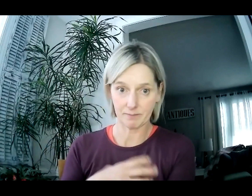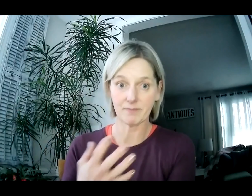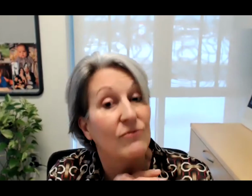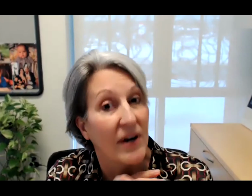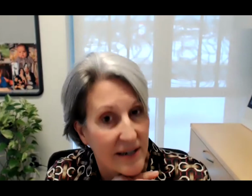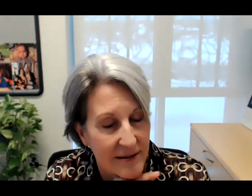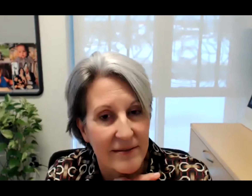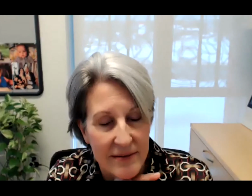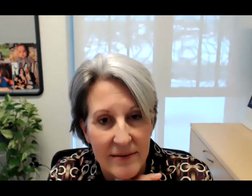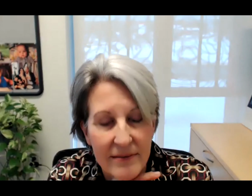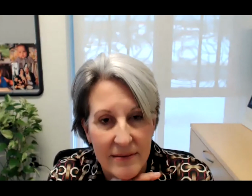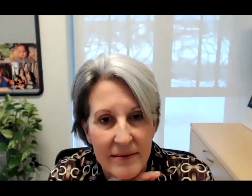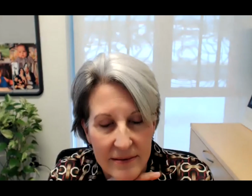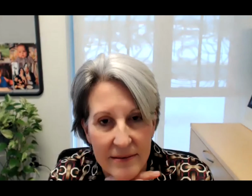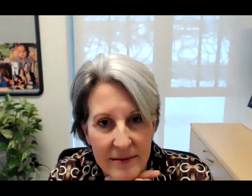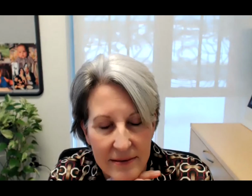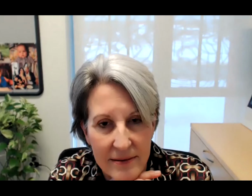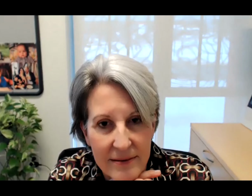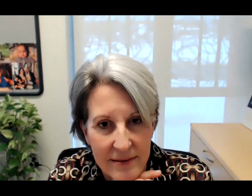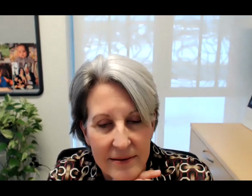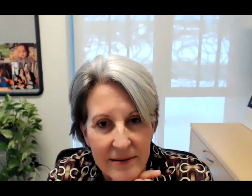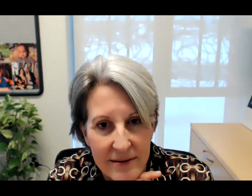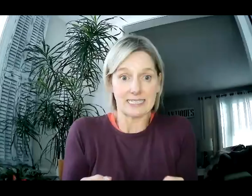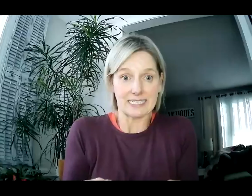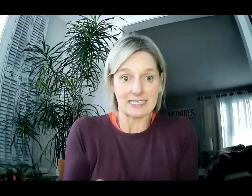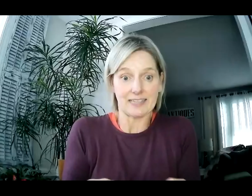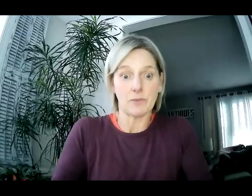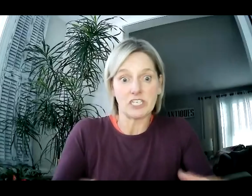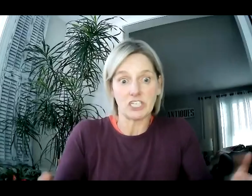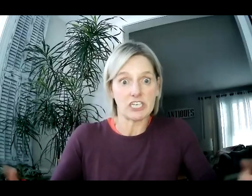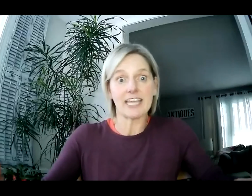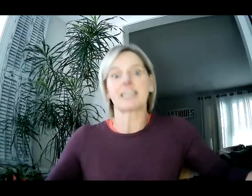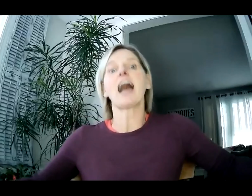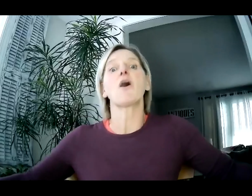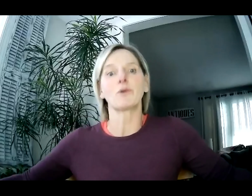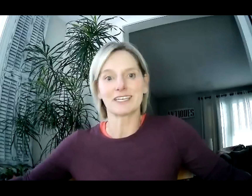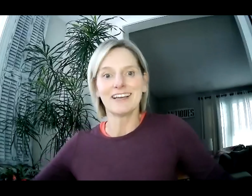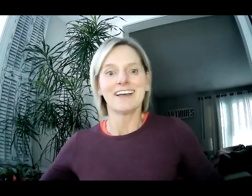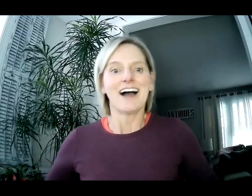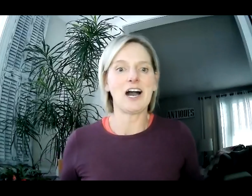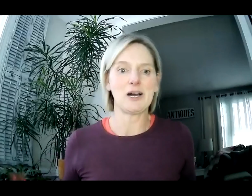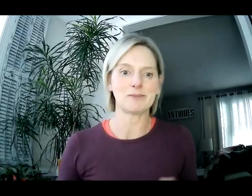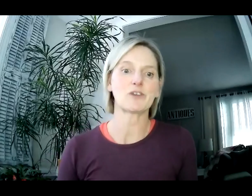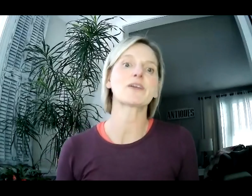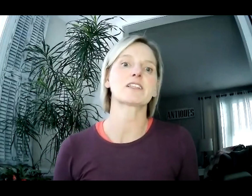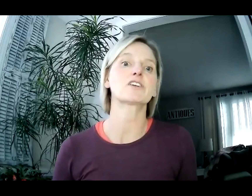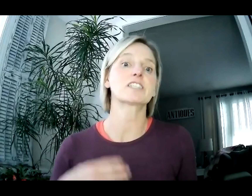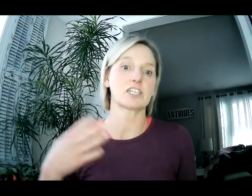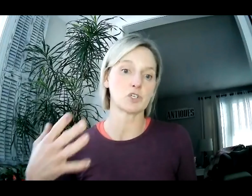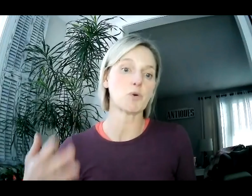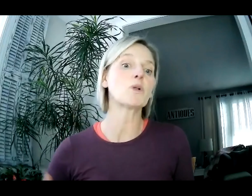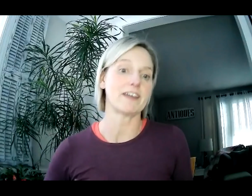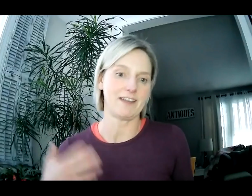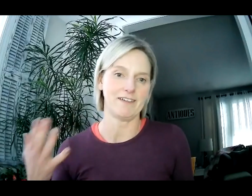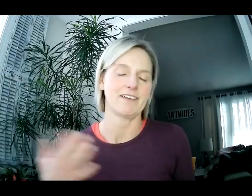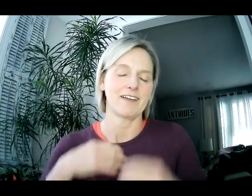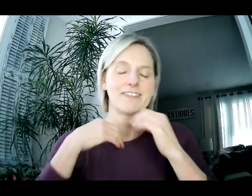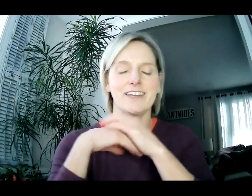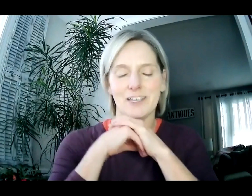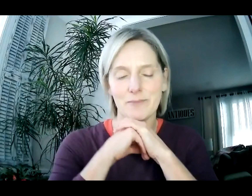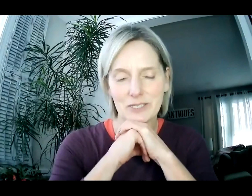because that's actually what happens. We start to shake, we tense, and then we shake it out. So if we can learn to control